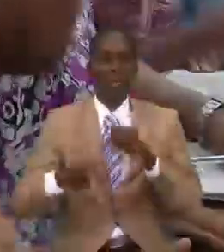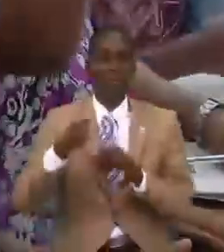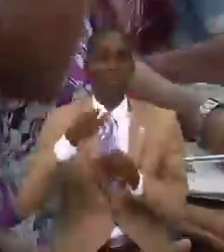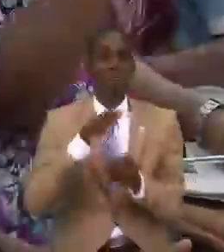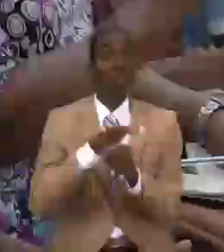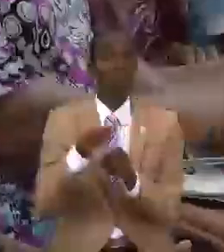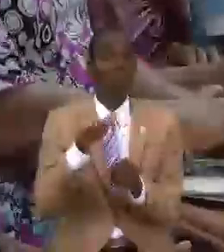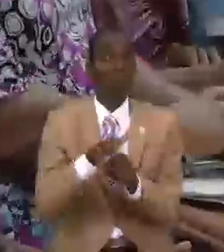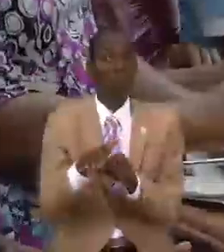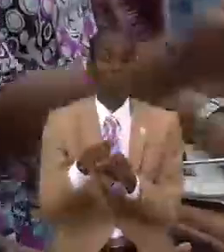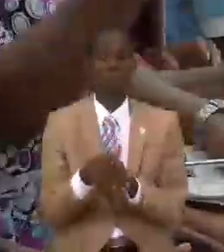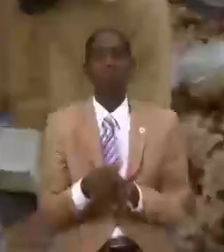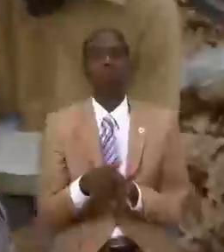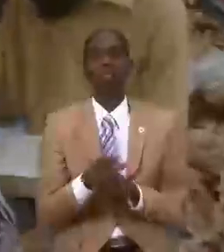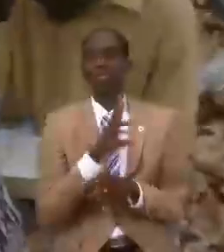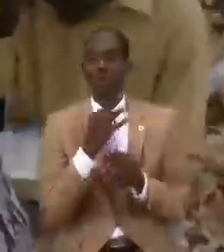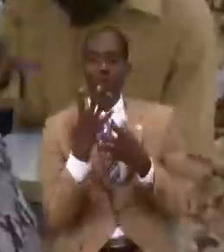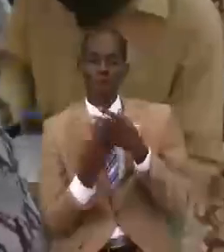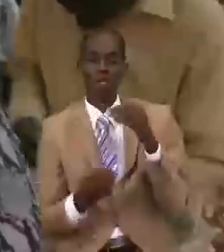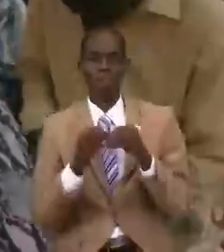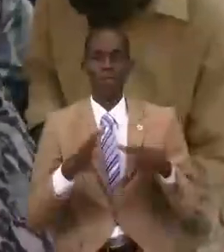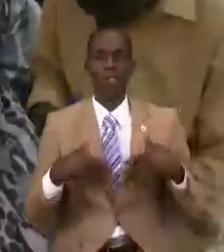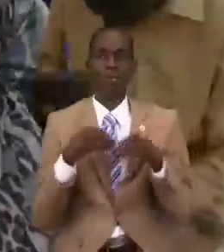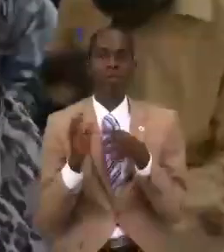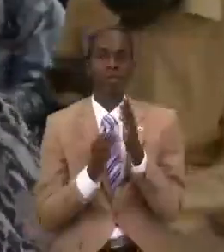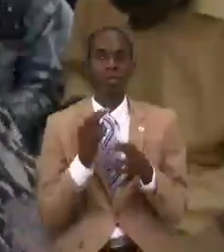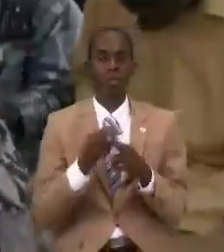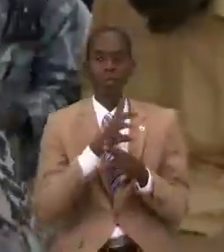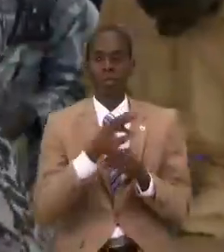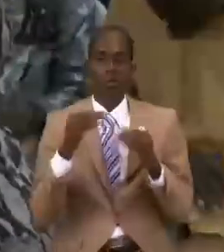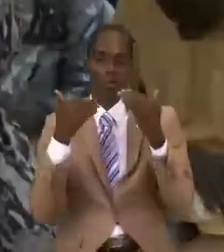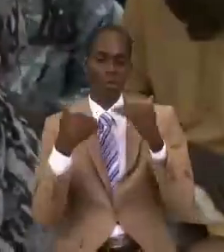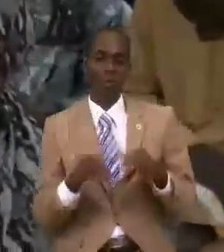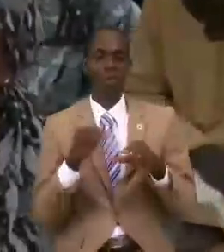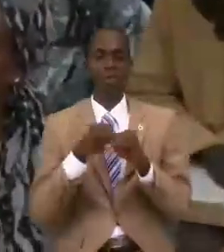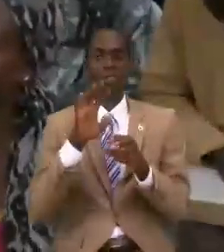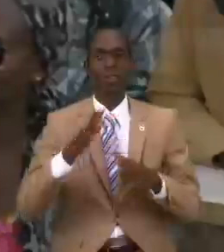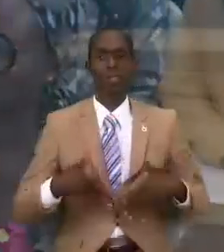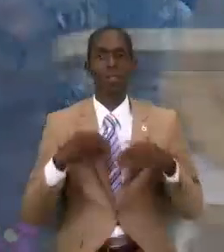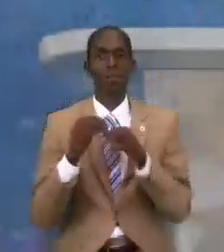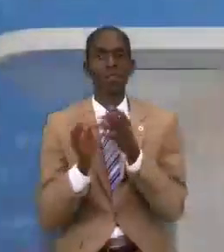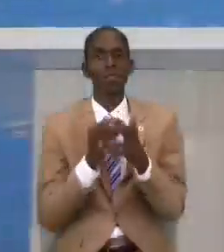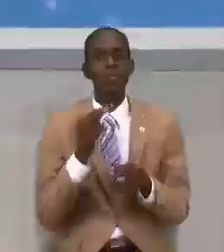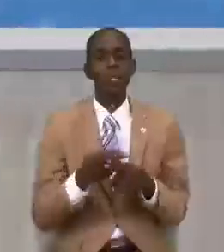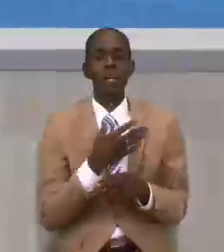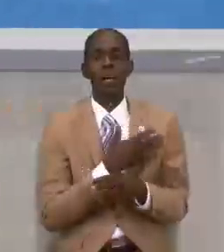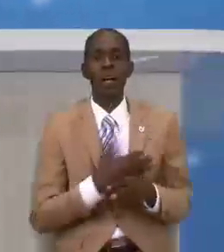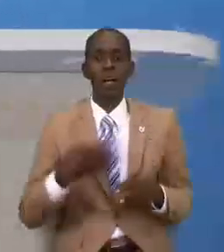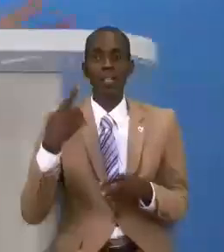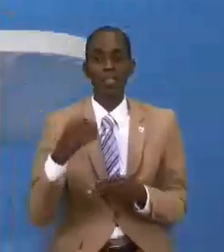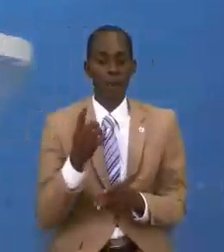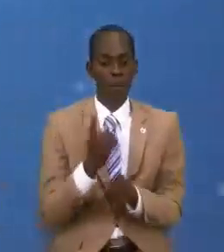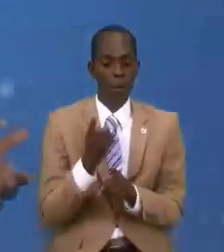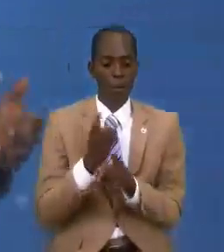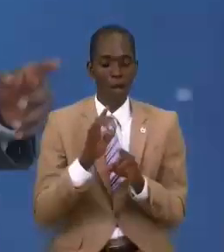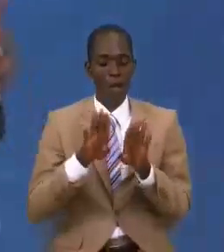Amen. No limitation in your life. And the wide door is open to you. And as we pray, I hear, you know, some of